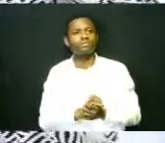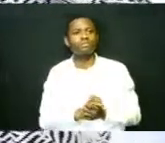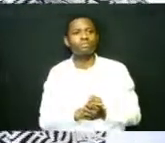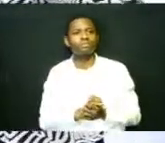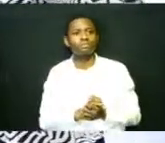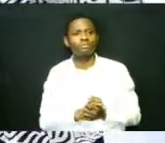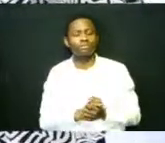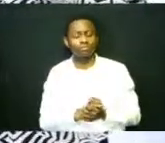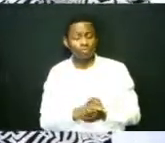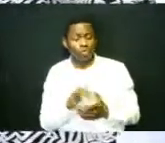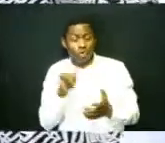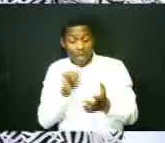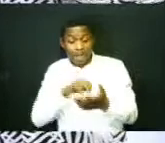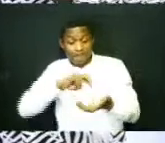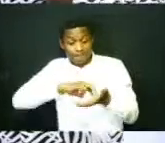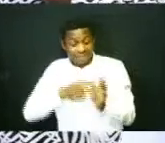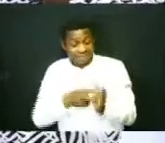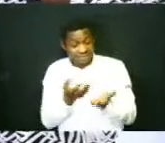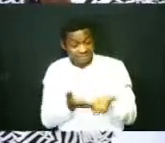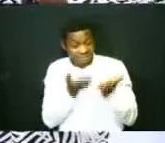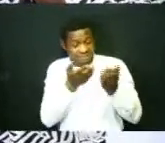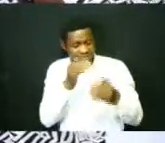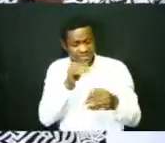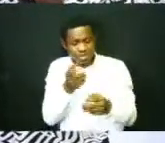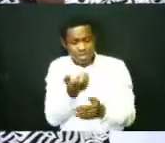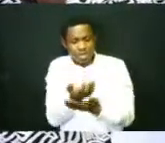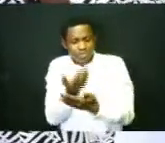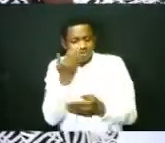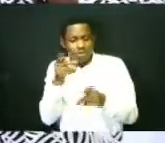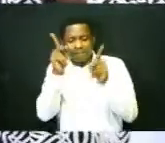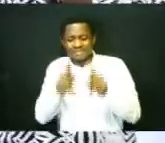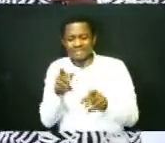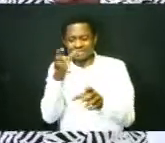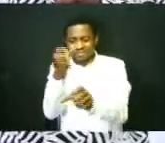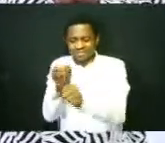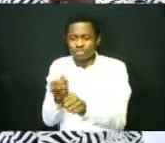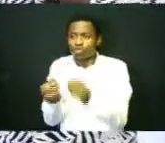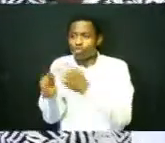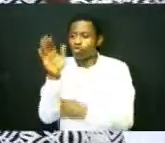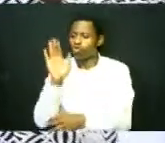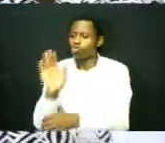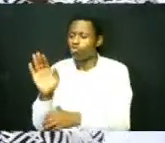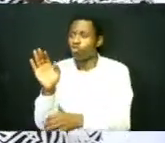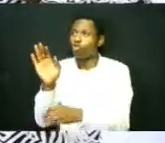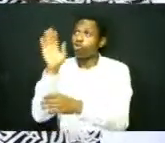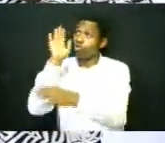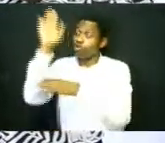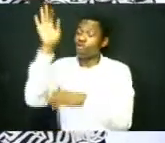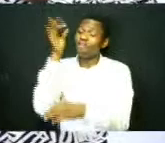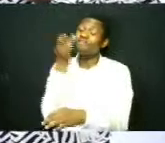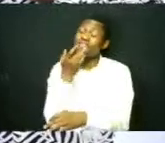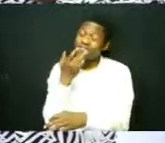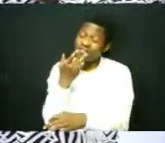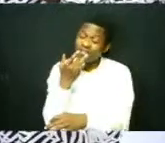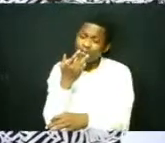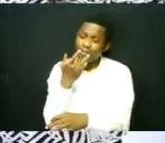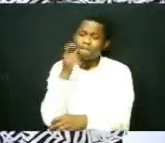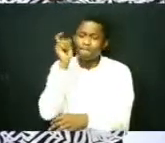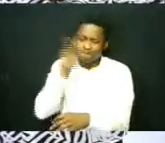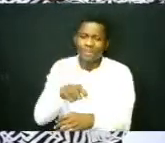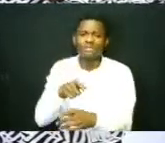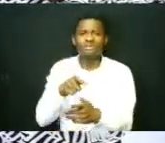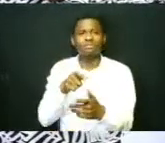This is suggesting to us that before you can receive the favor of God, before God can step into your situation, you must be somebody who